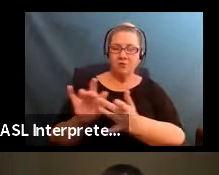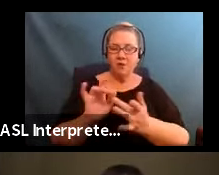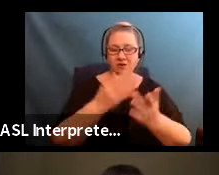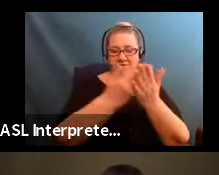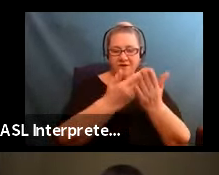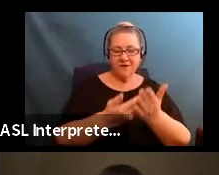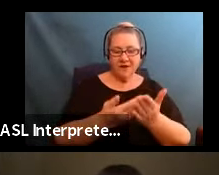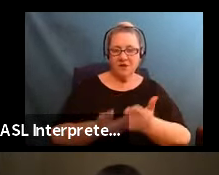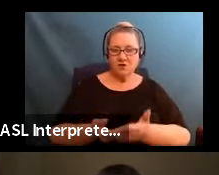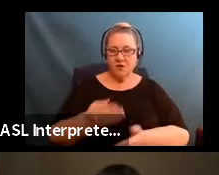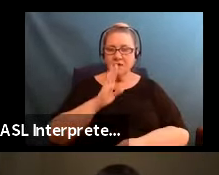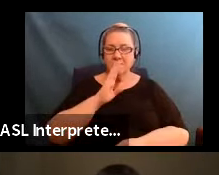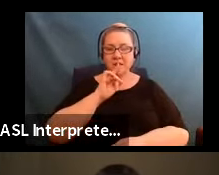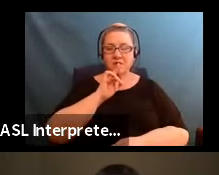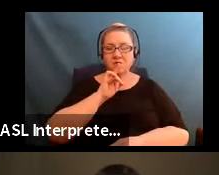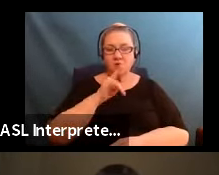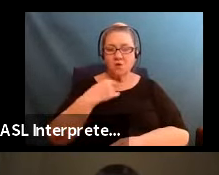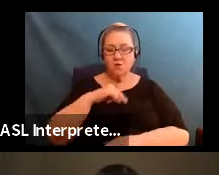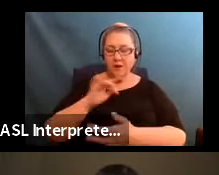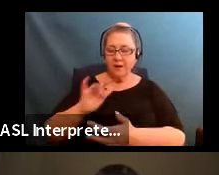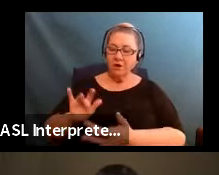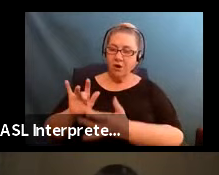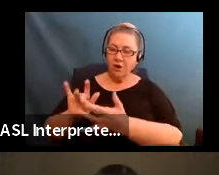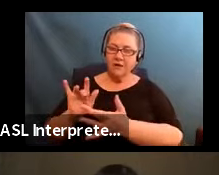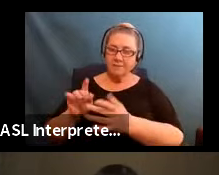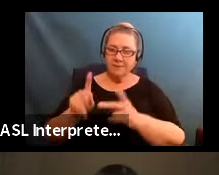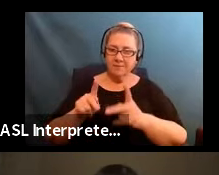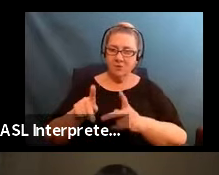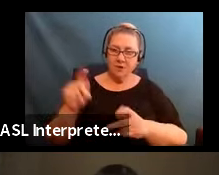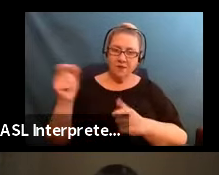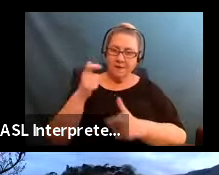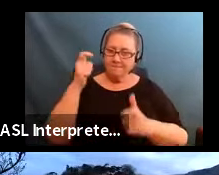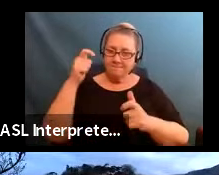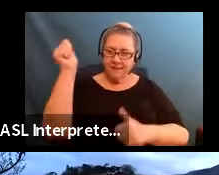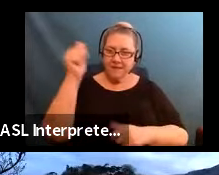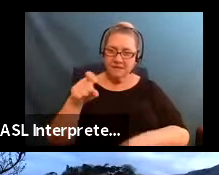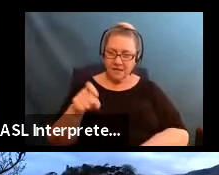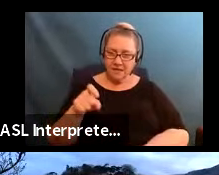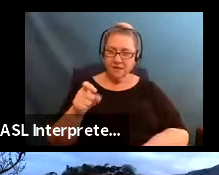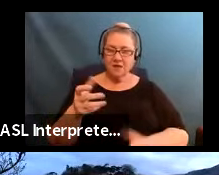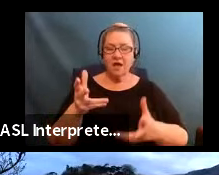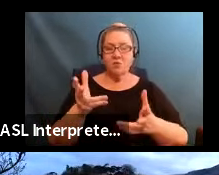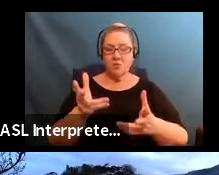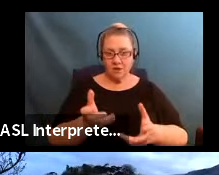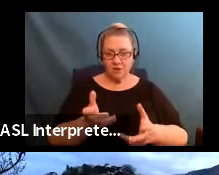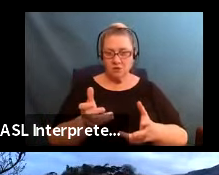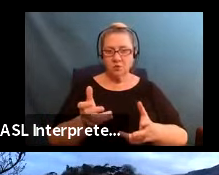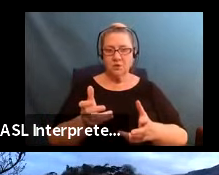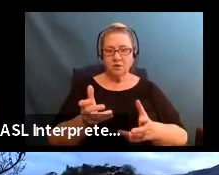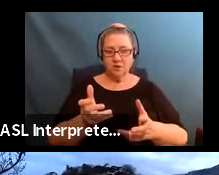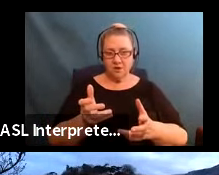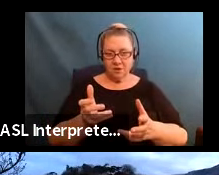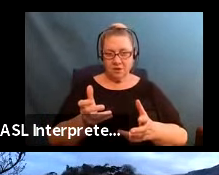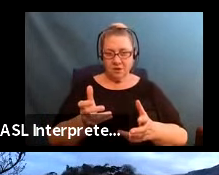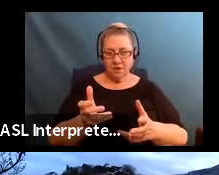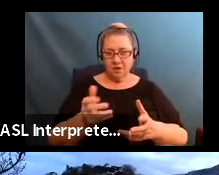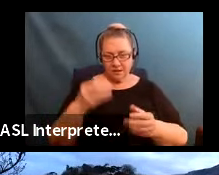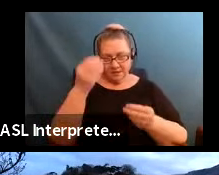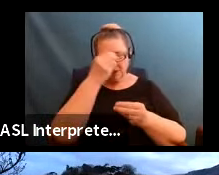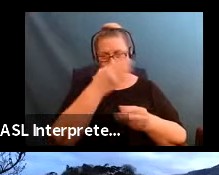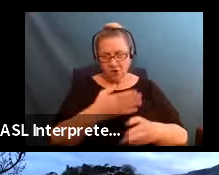making sure that we reach the people who are in biggest need. So I do want to acknowledge Andy Imperato, who's been a key leader in that